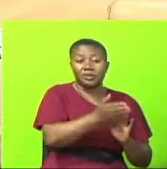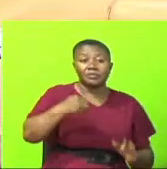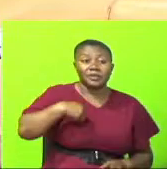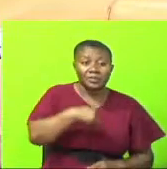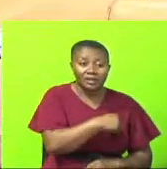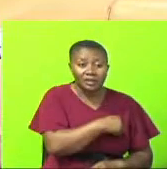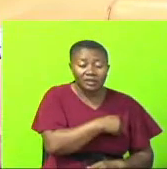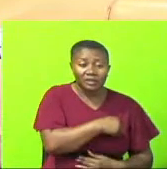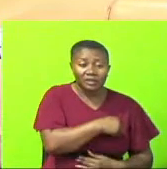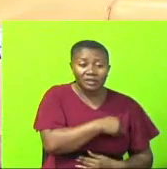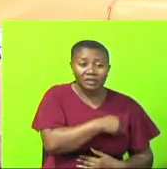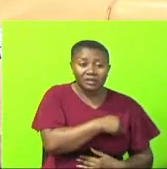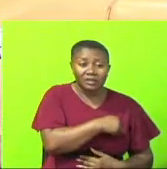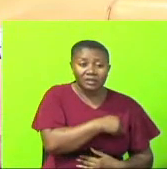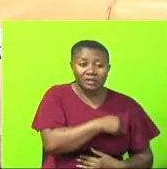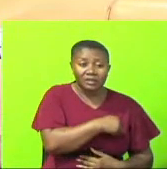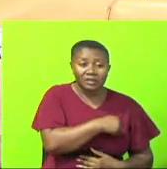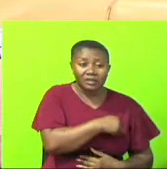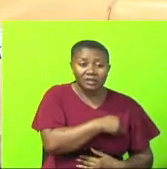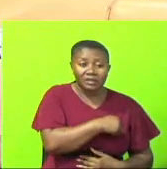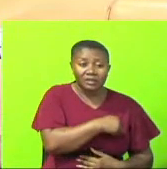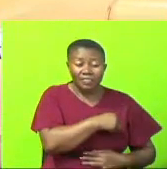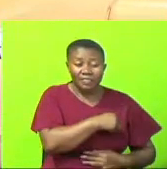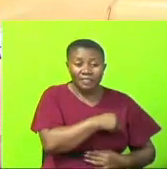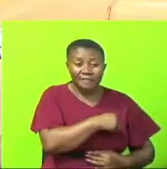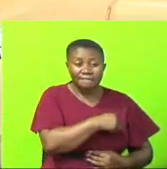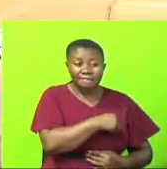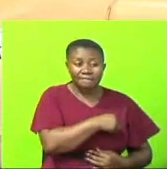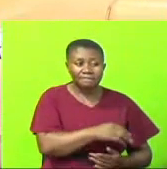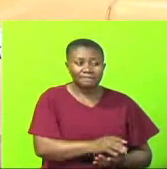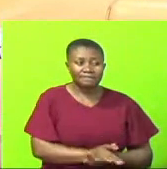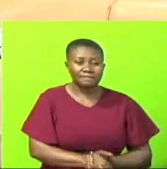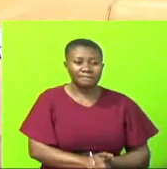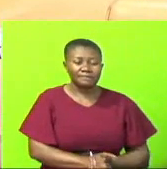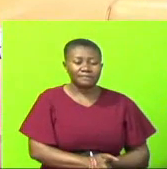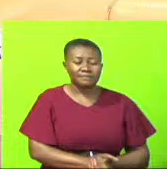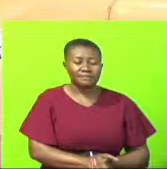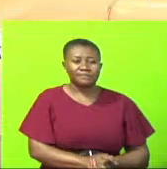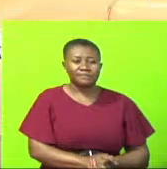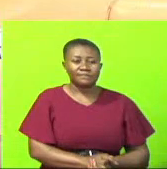heard. That member has a right to be heard. And indeed,